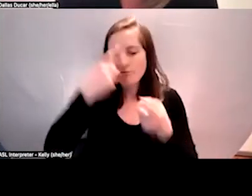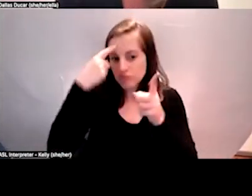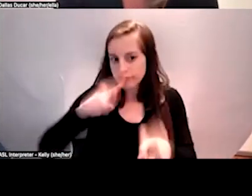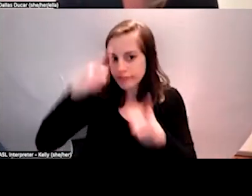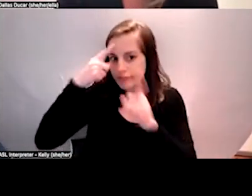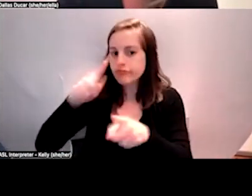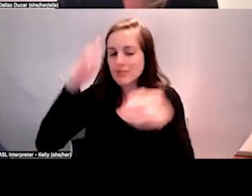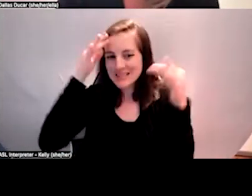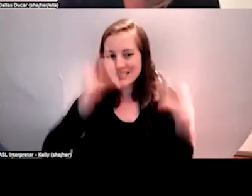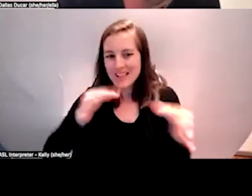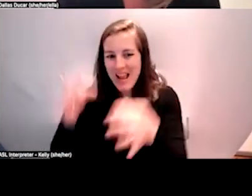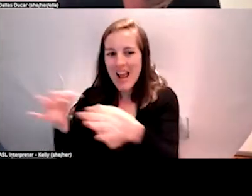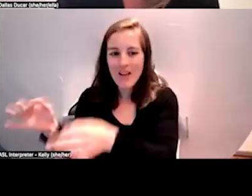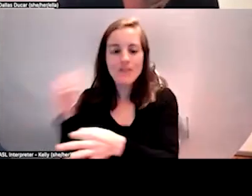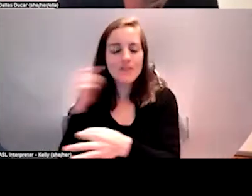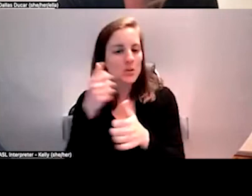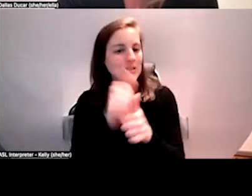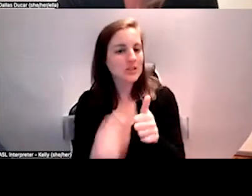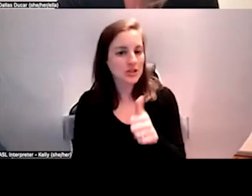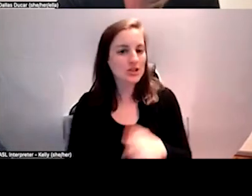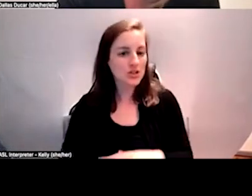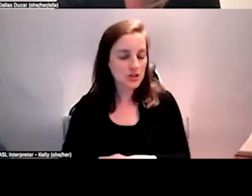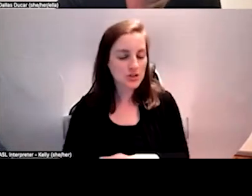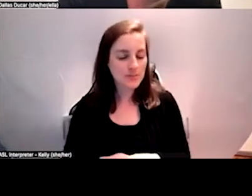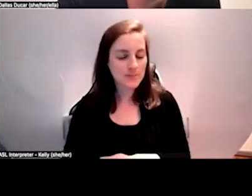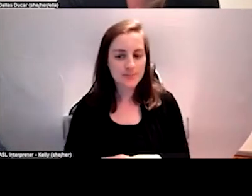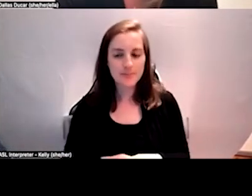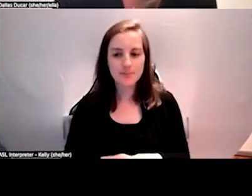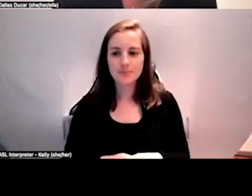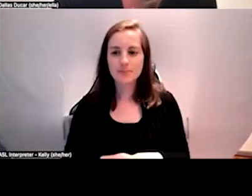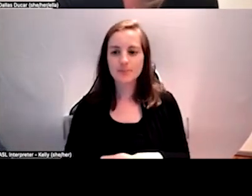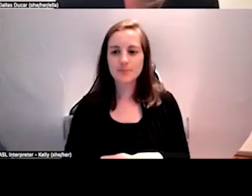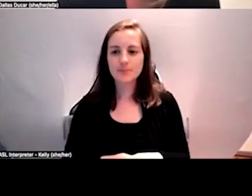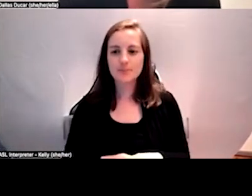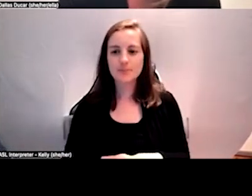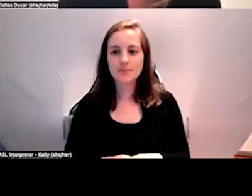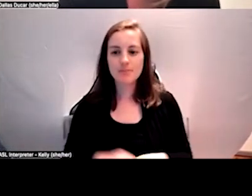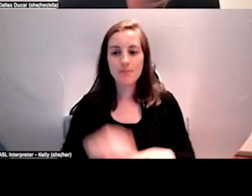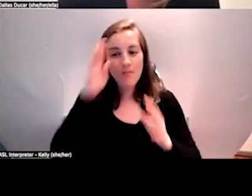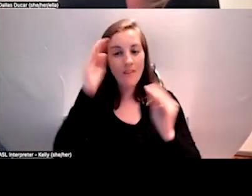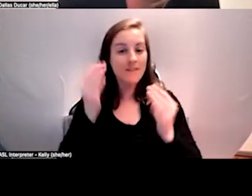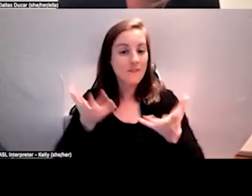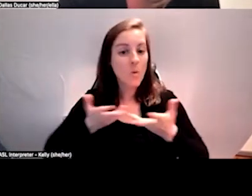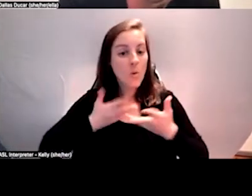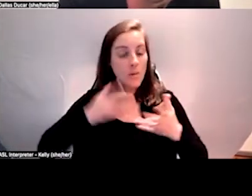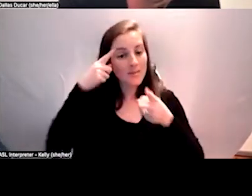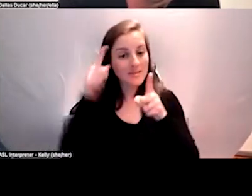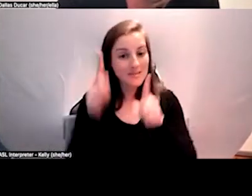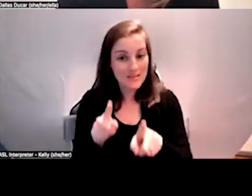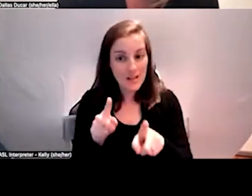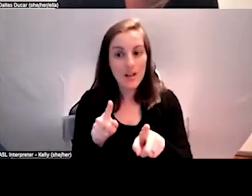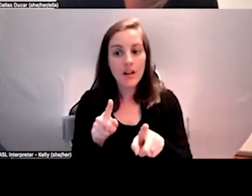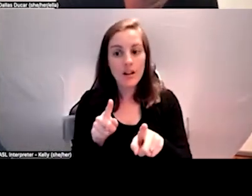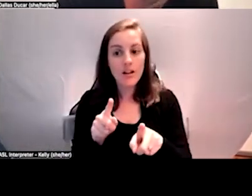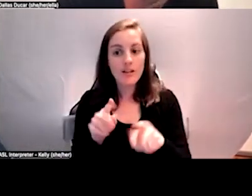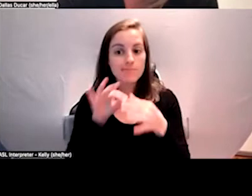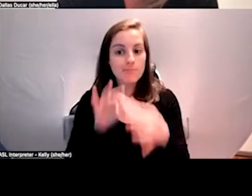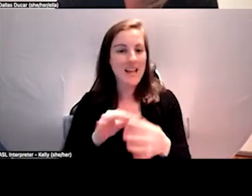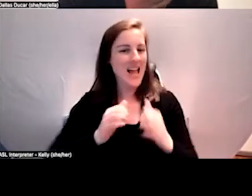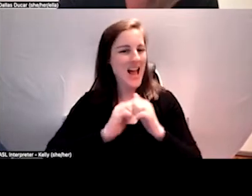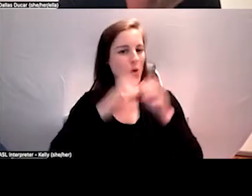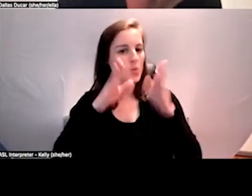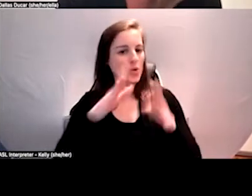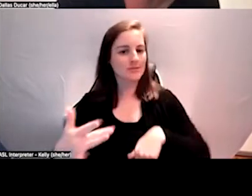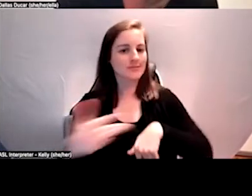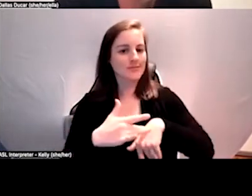time, but it's at all times, right? It's also, informed consent in terms of how someone touches you, right?